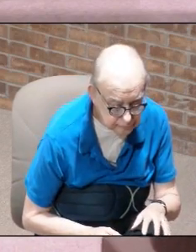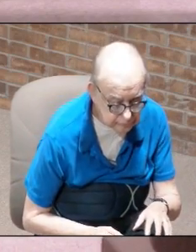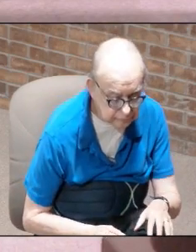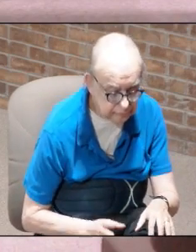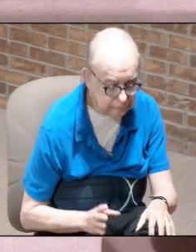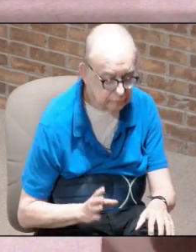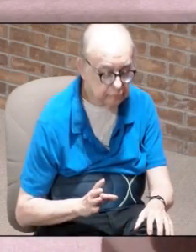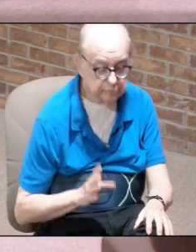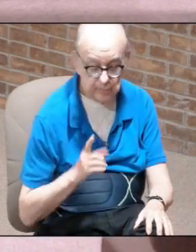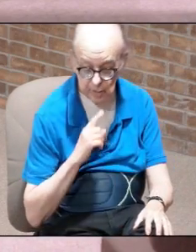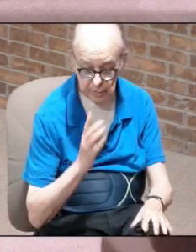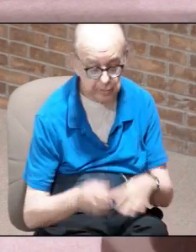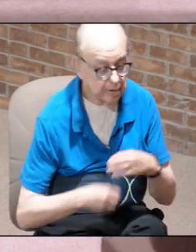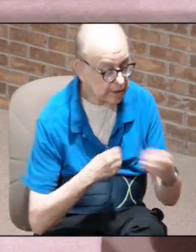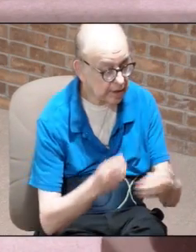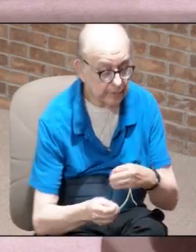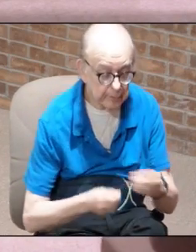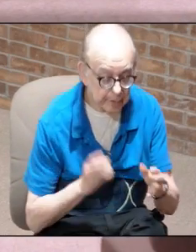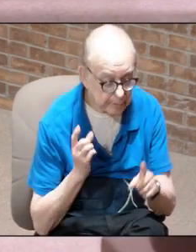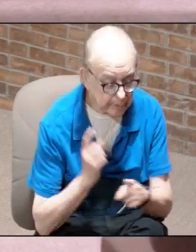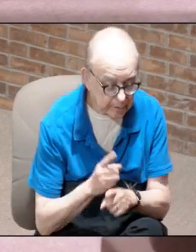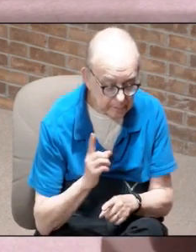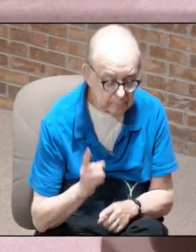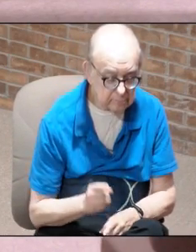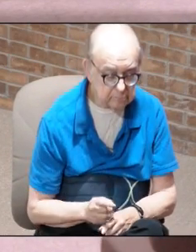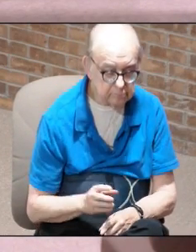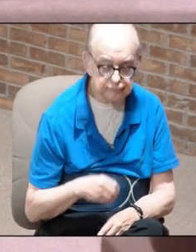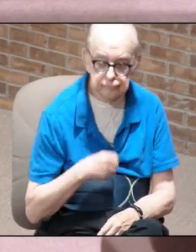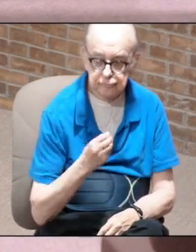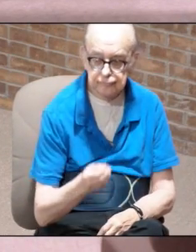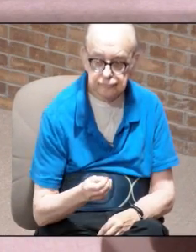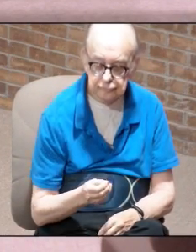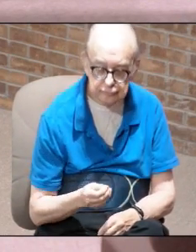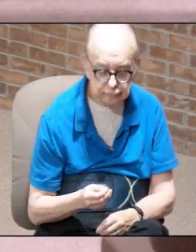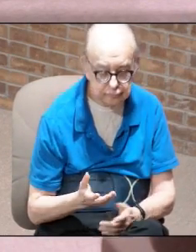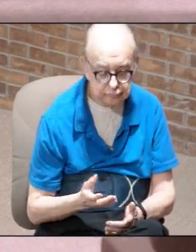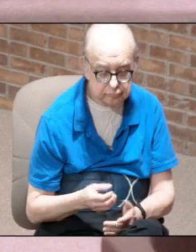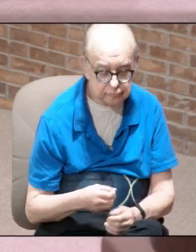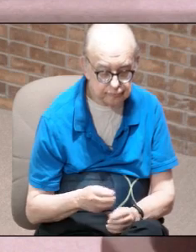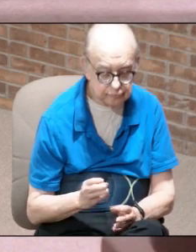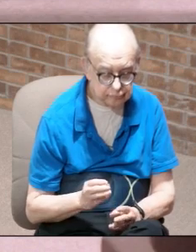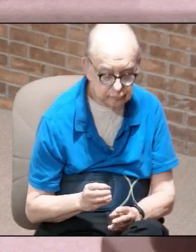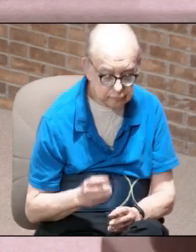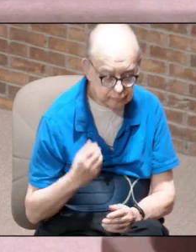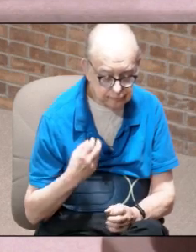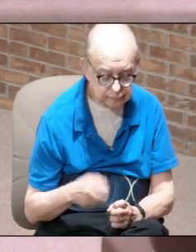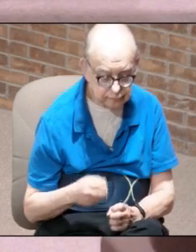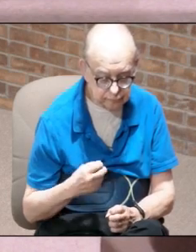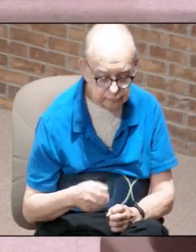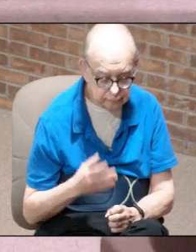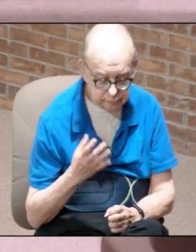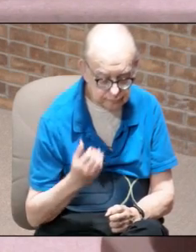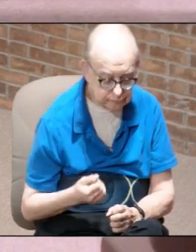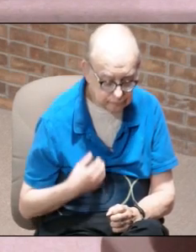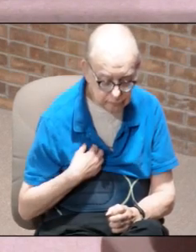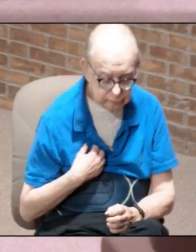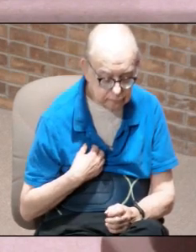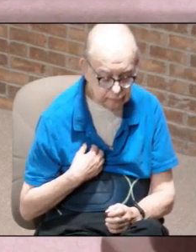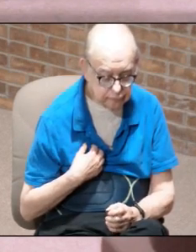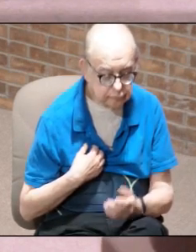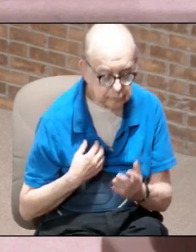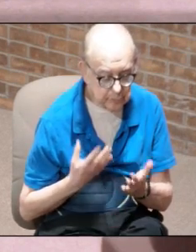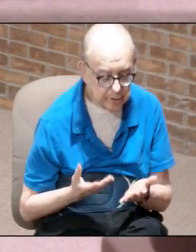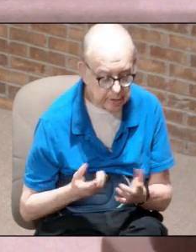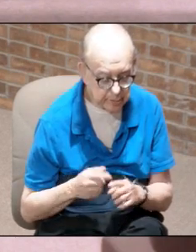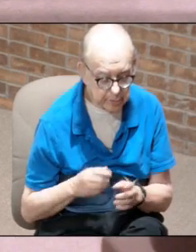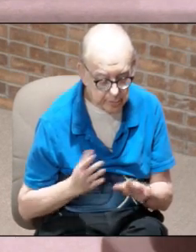You're going to give it away, right? You're going to give it away. Well, the problem is, why do you have to wait till you die to give